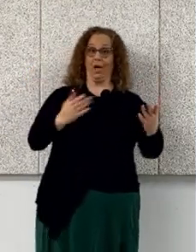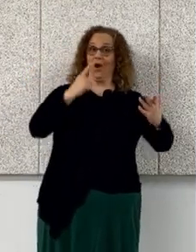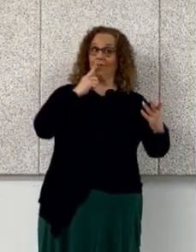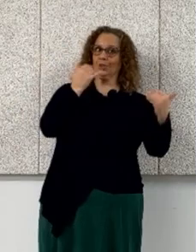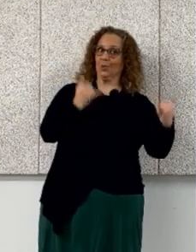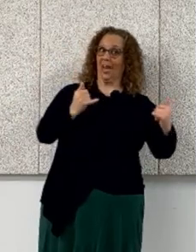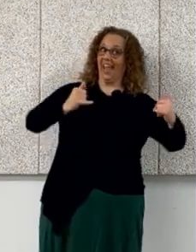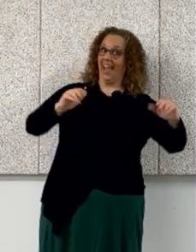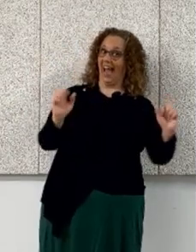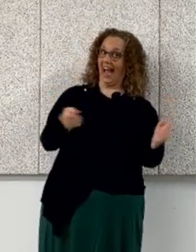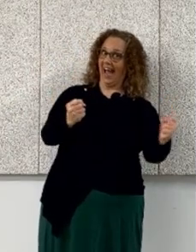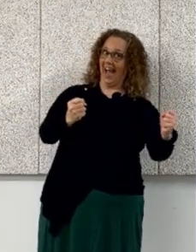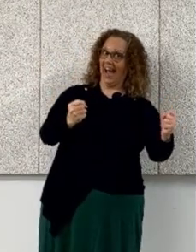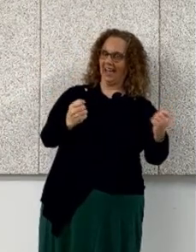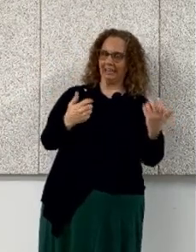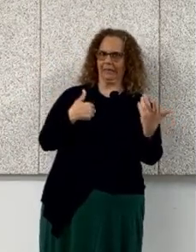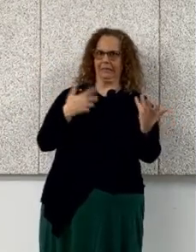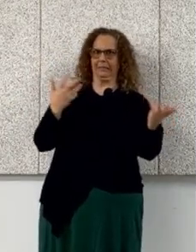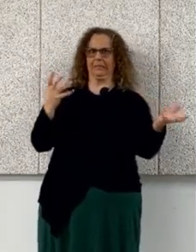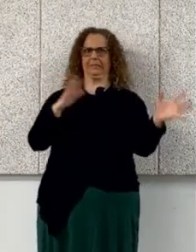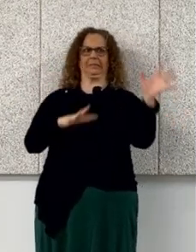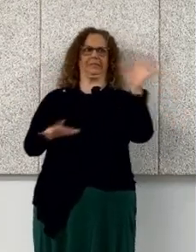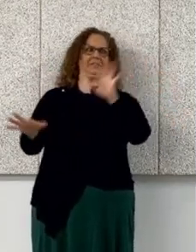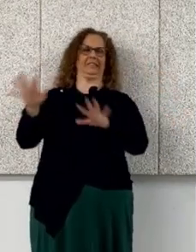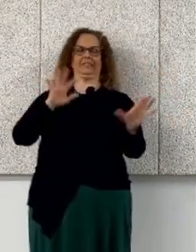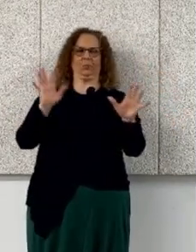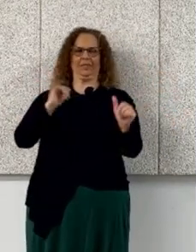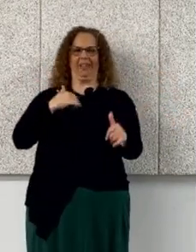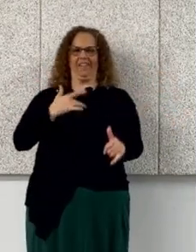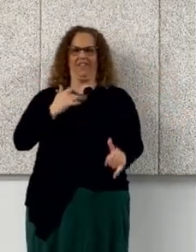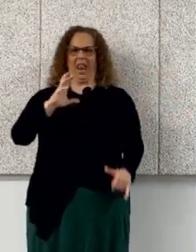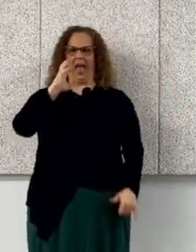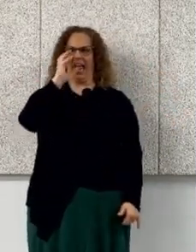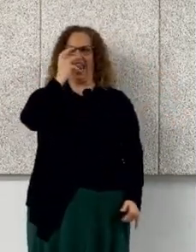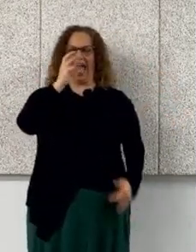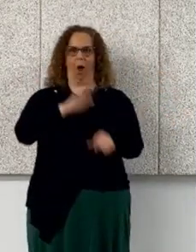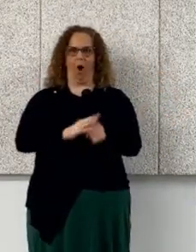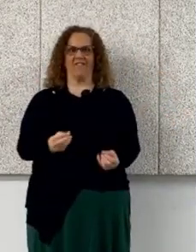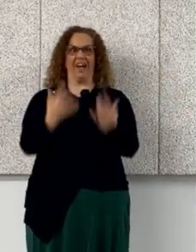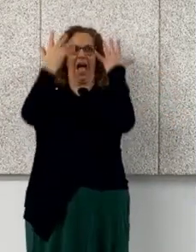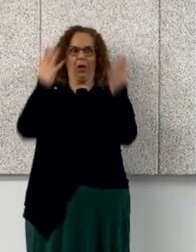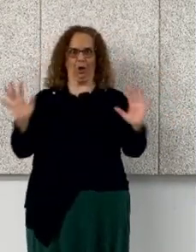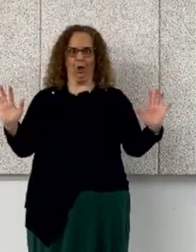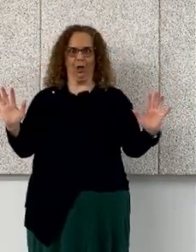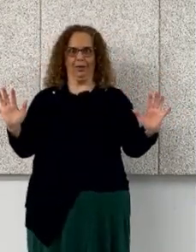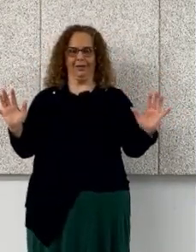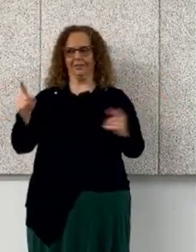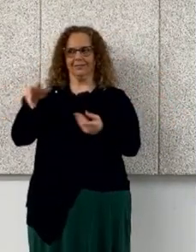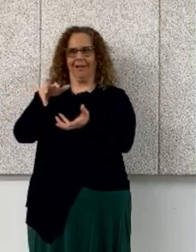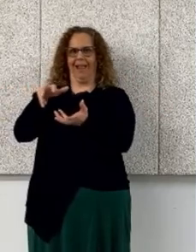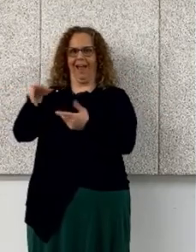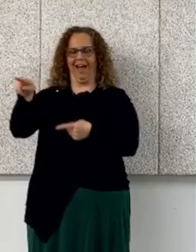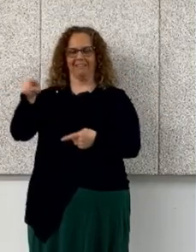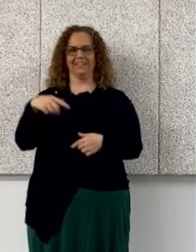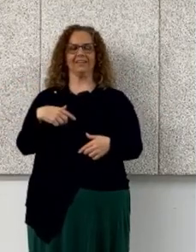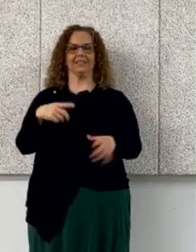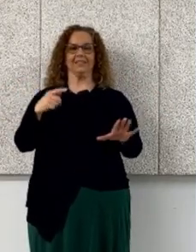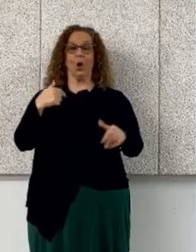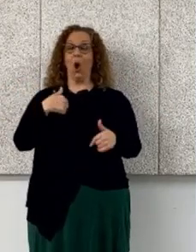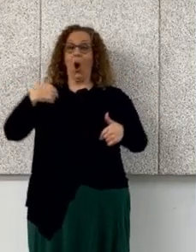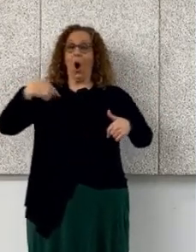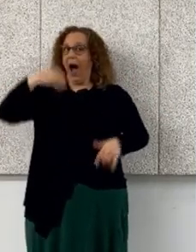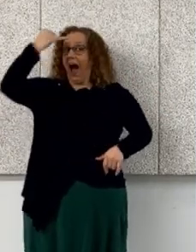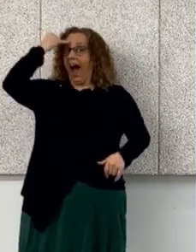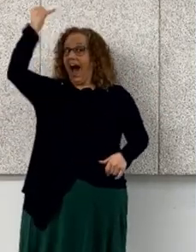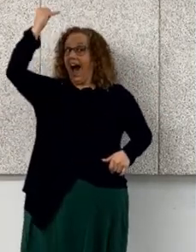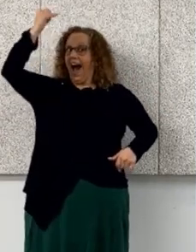everybody. You know, it was like, who let this like clown on fire like come in here and say like, I've got just the